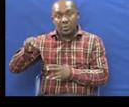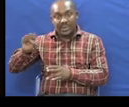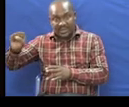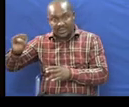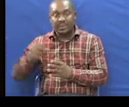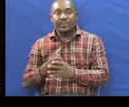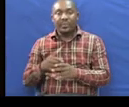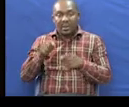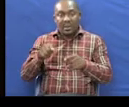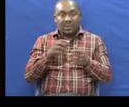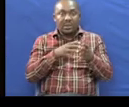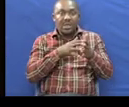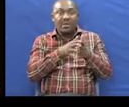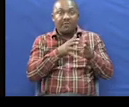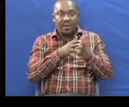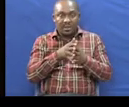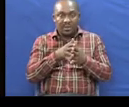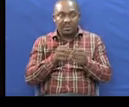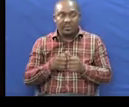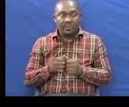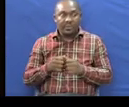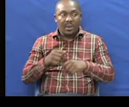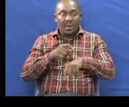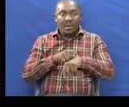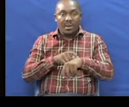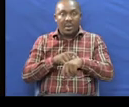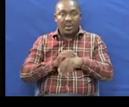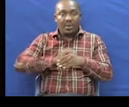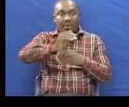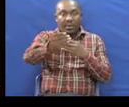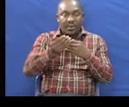element. But when you refer the d block elements